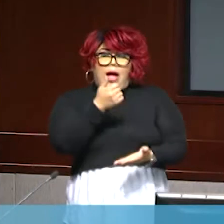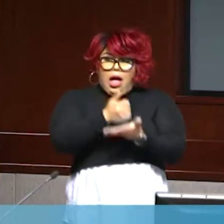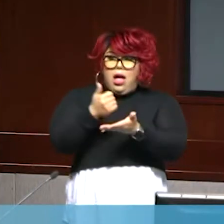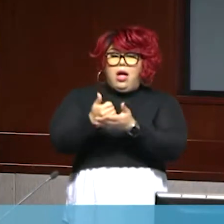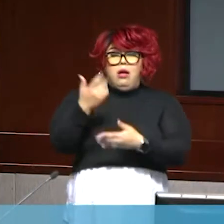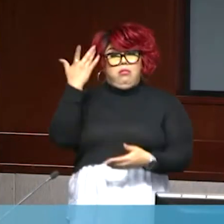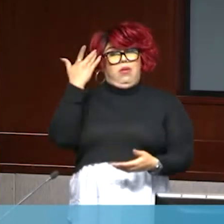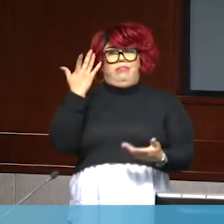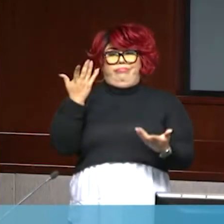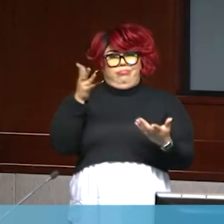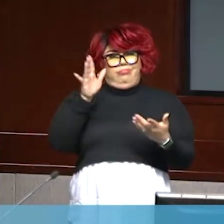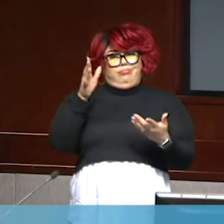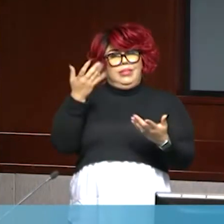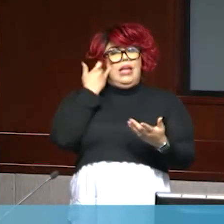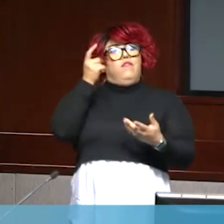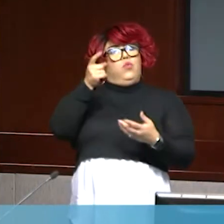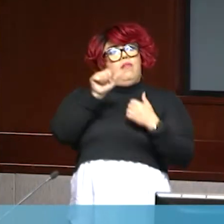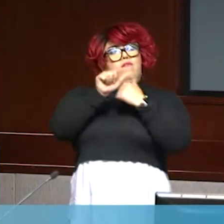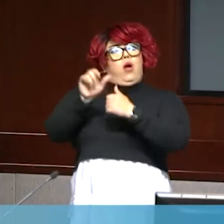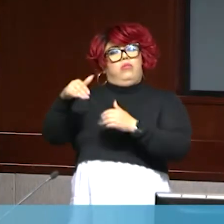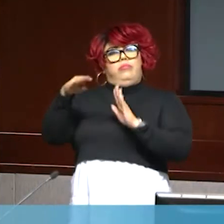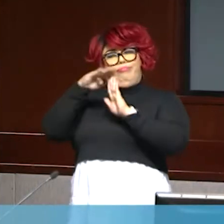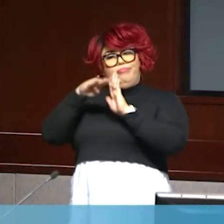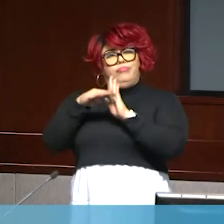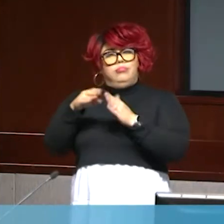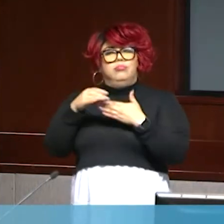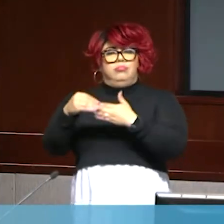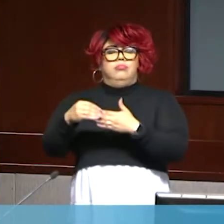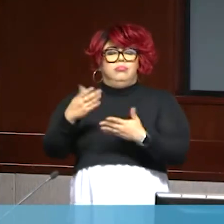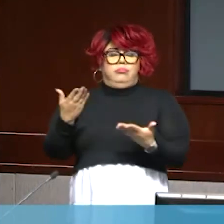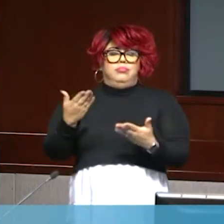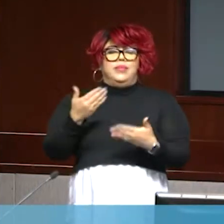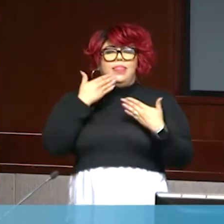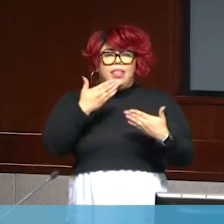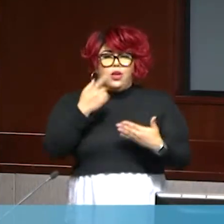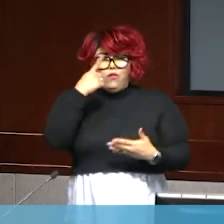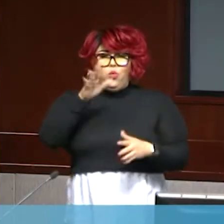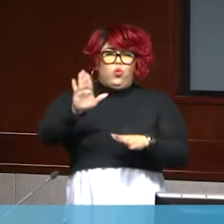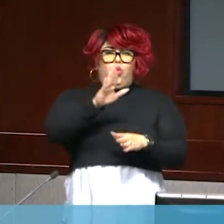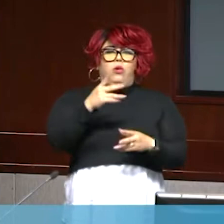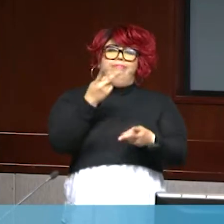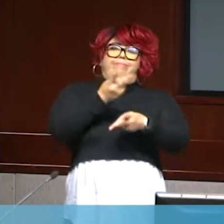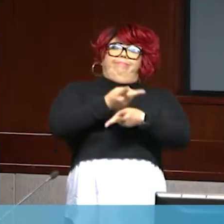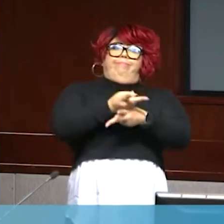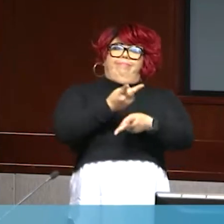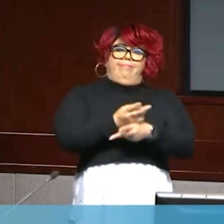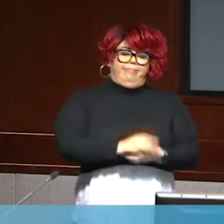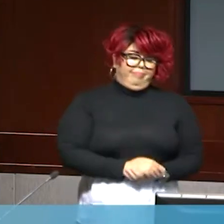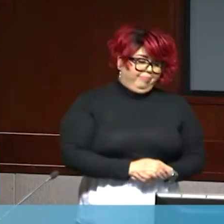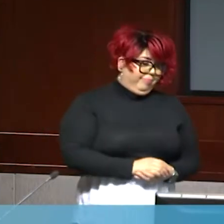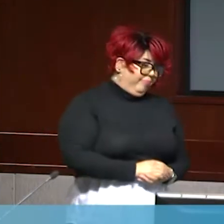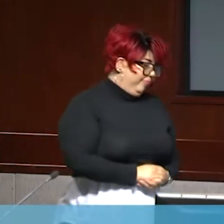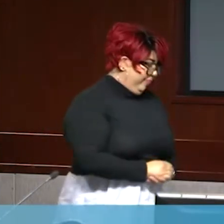treat patients. And we thank you in advance for your vigilance.